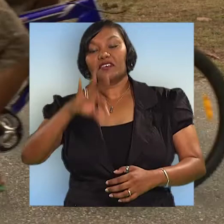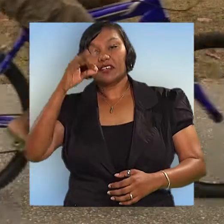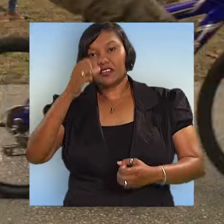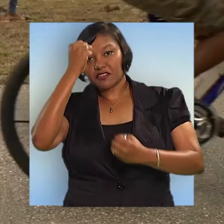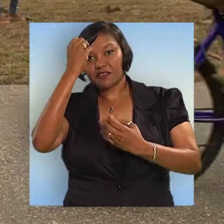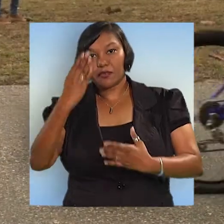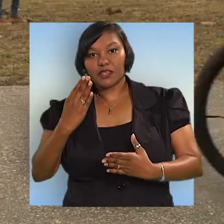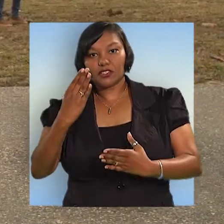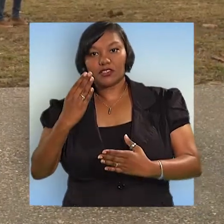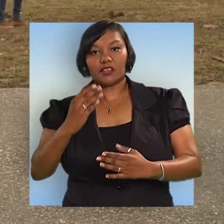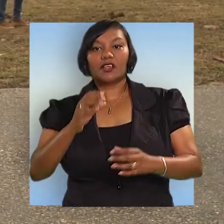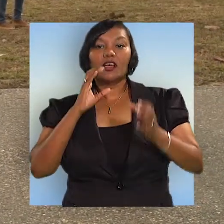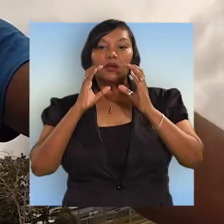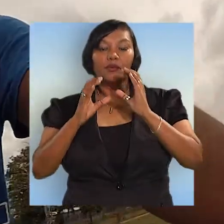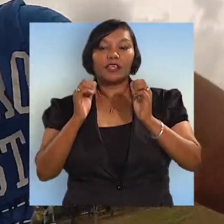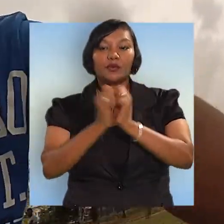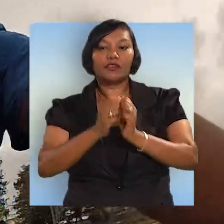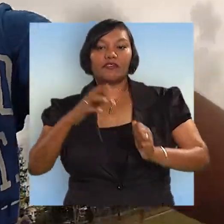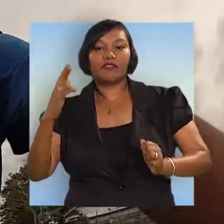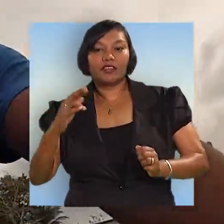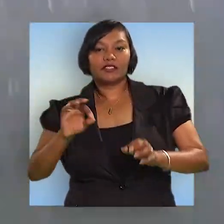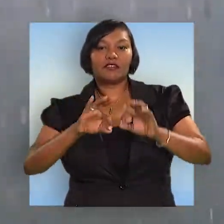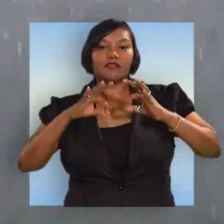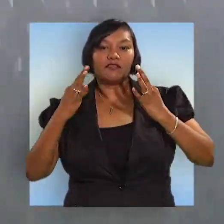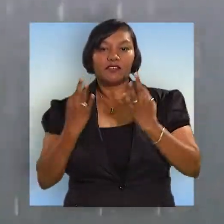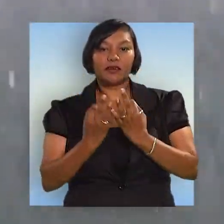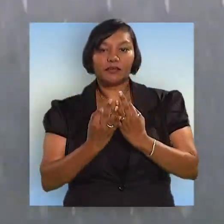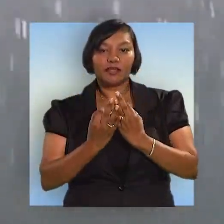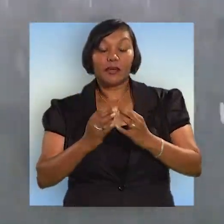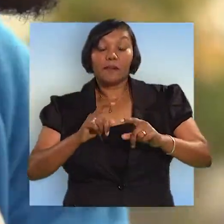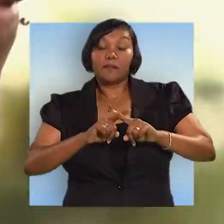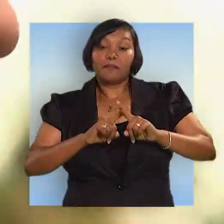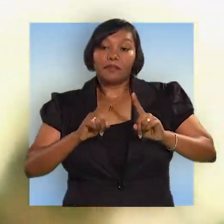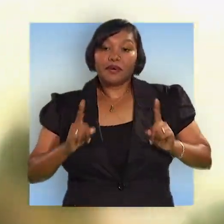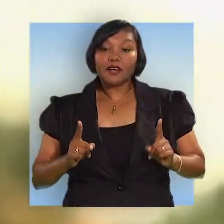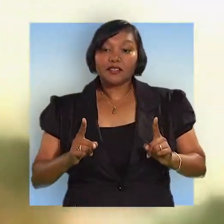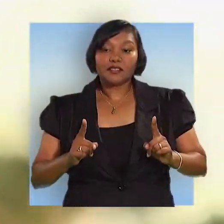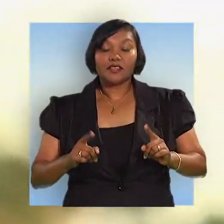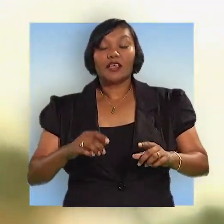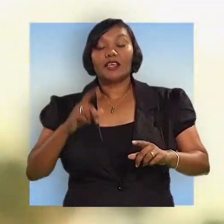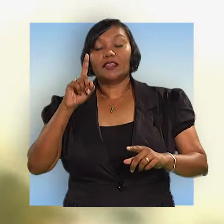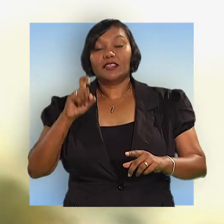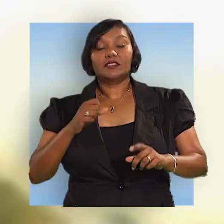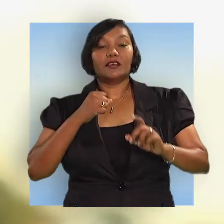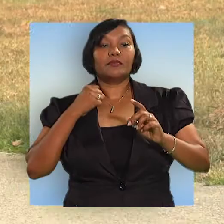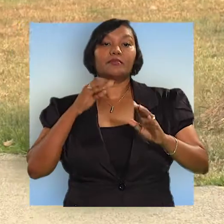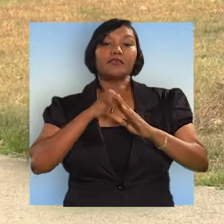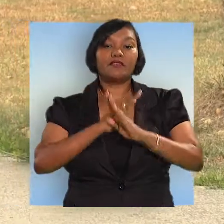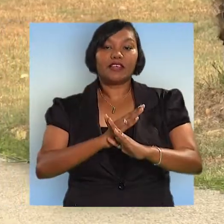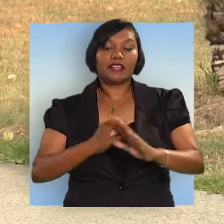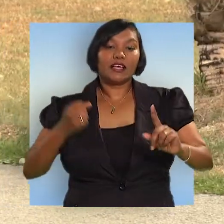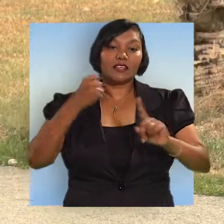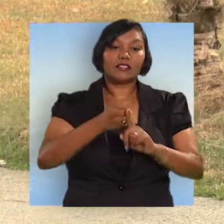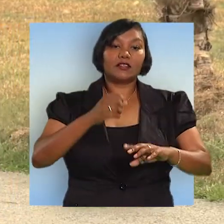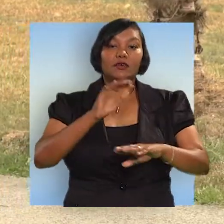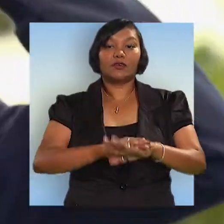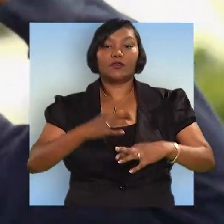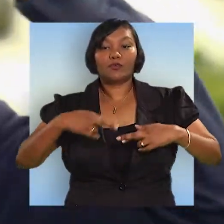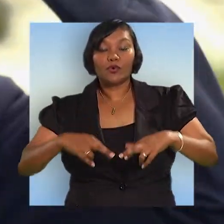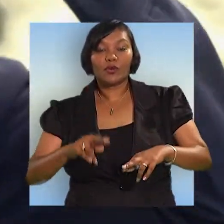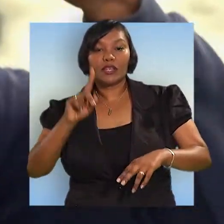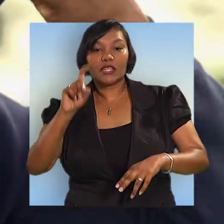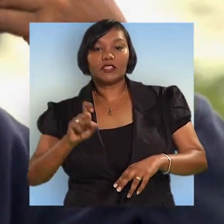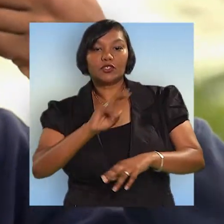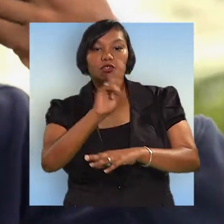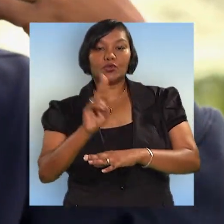accessing information, and keeping in contact with friends and family. However, to avoid accidents when on the road, these must be